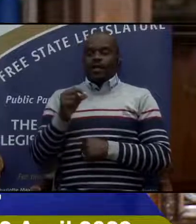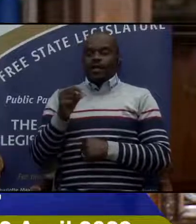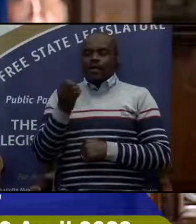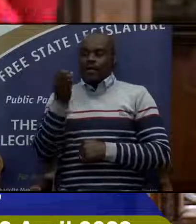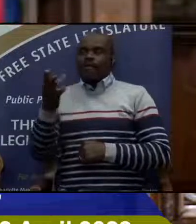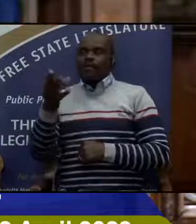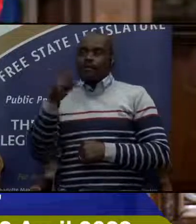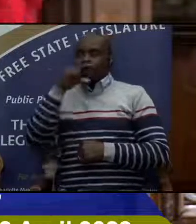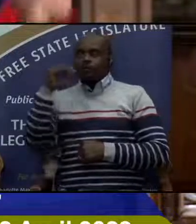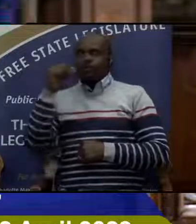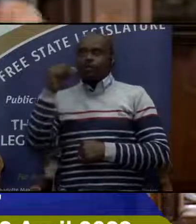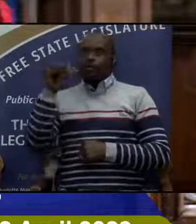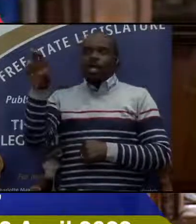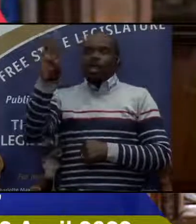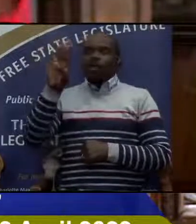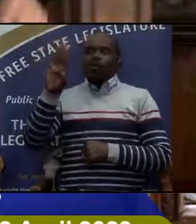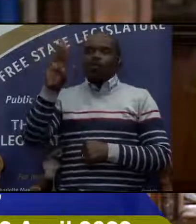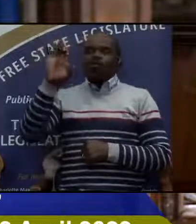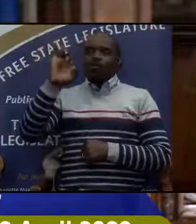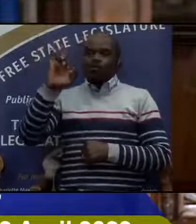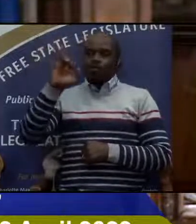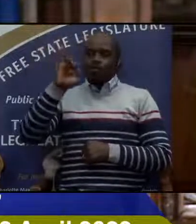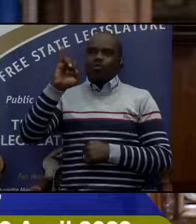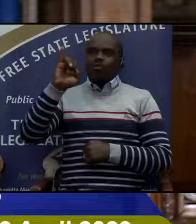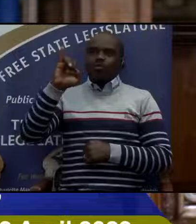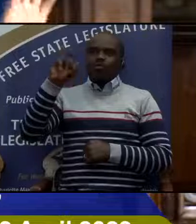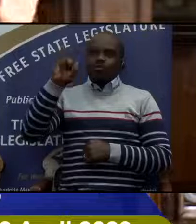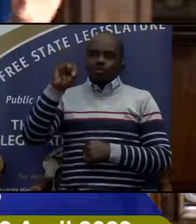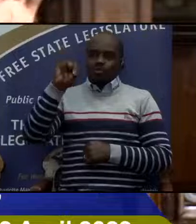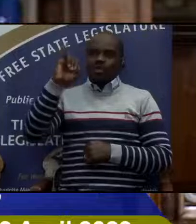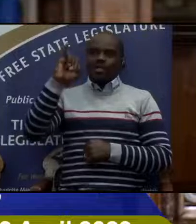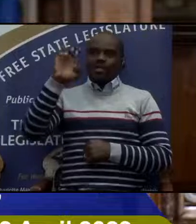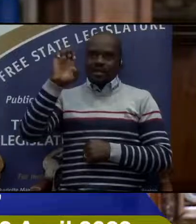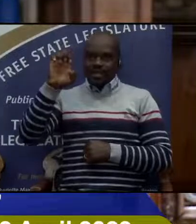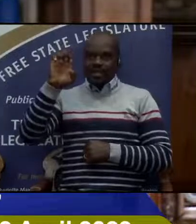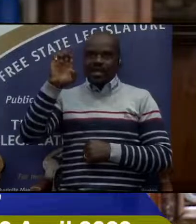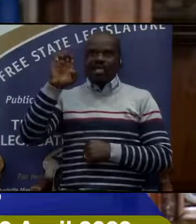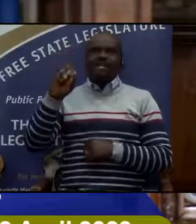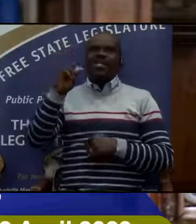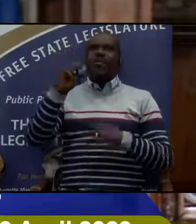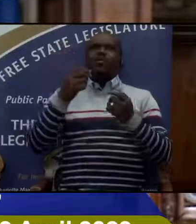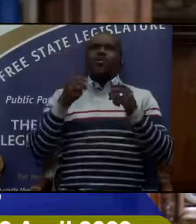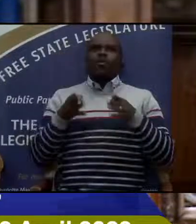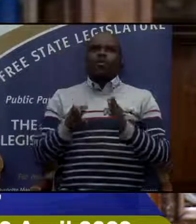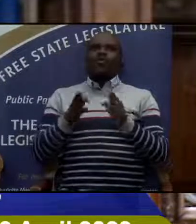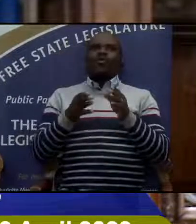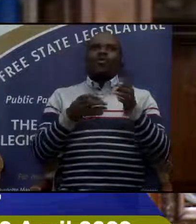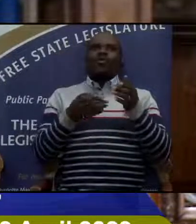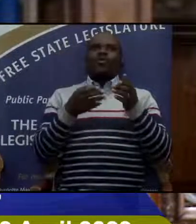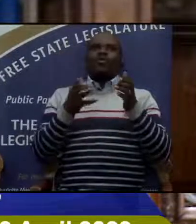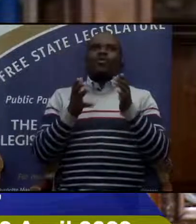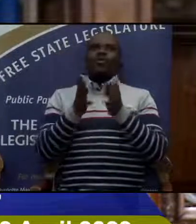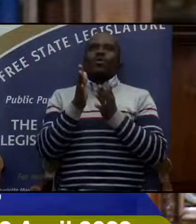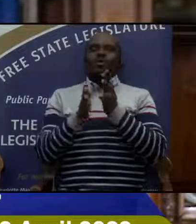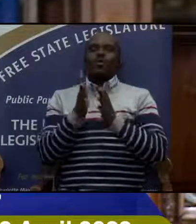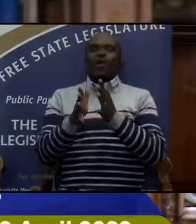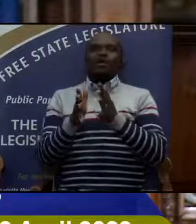then think road sign Mama Winnie fella Mama Winnie